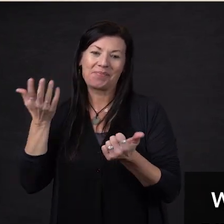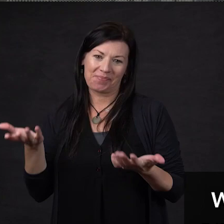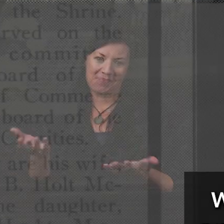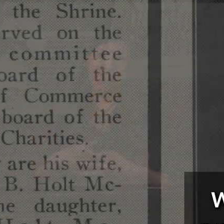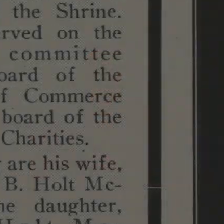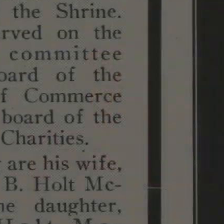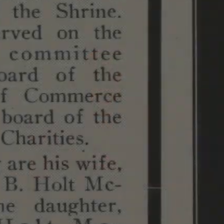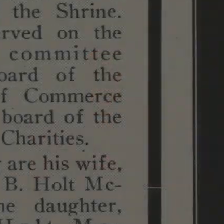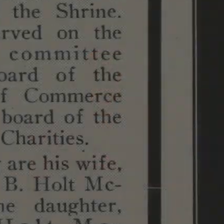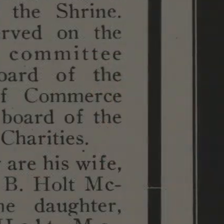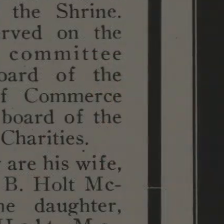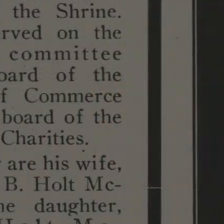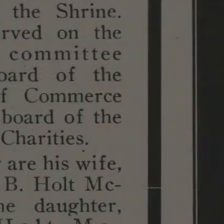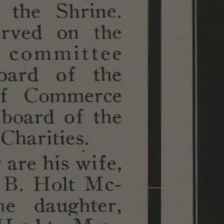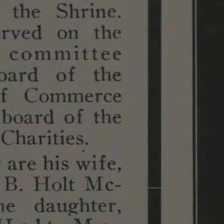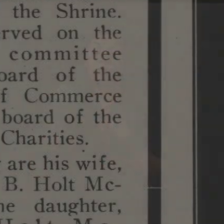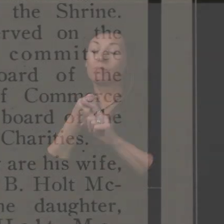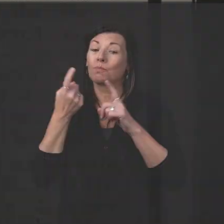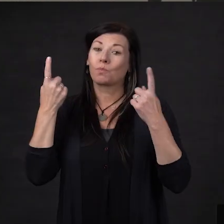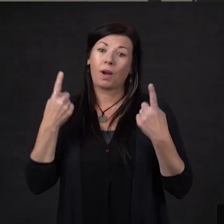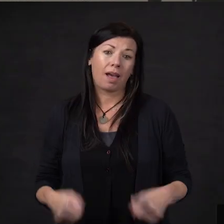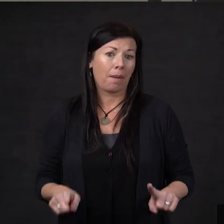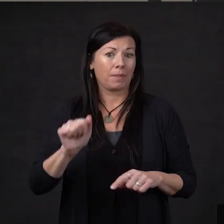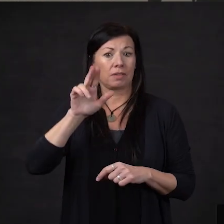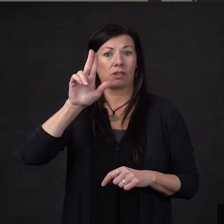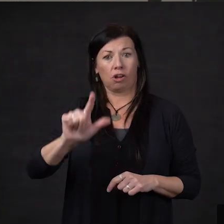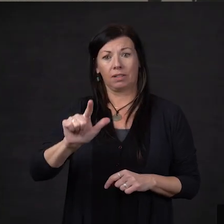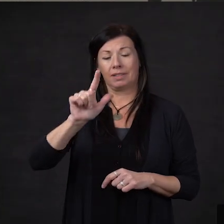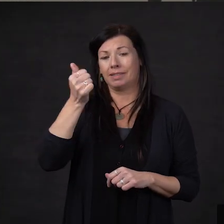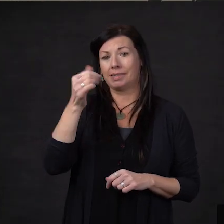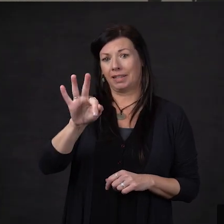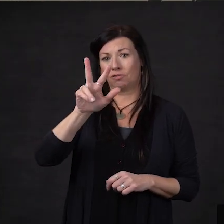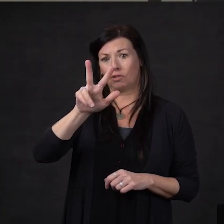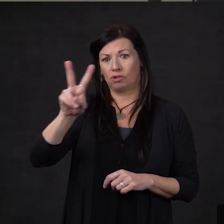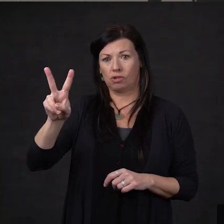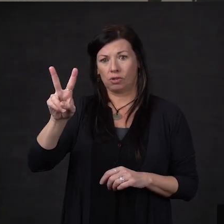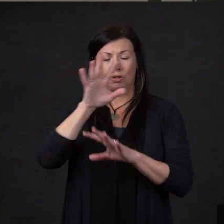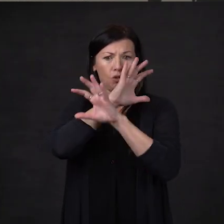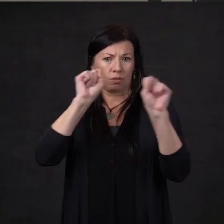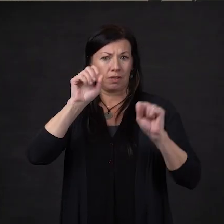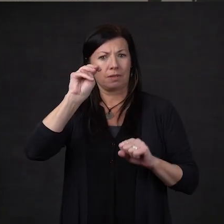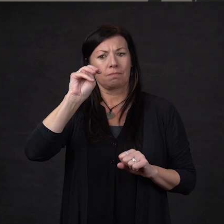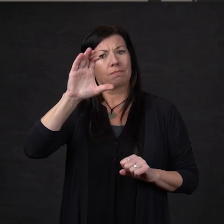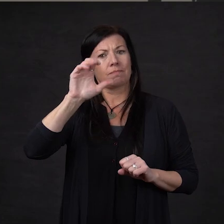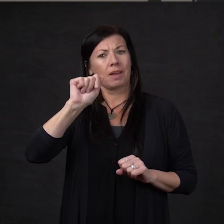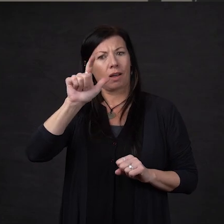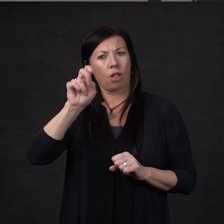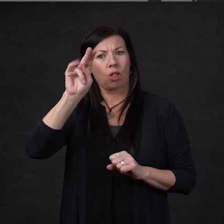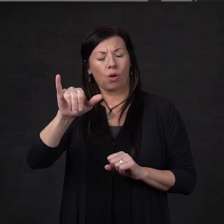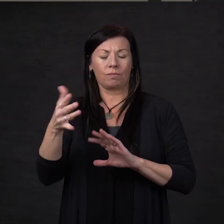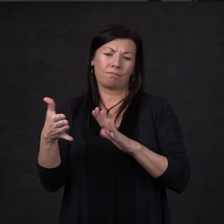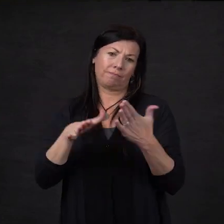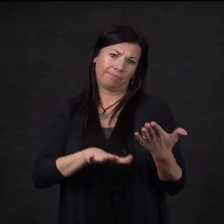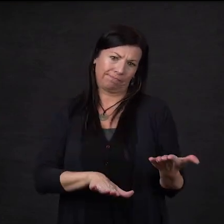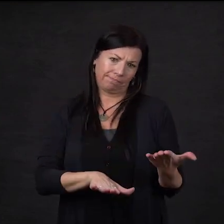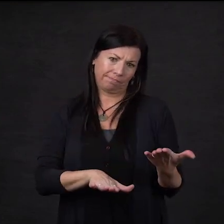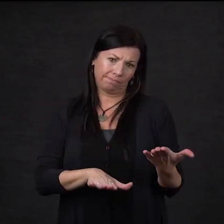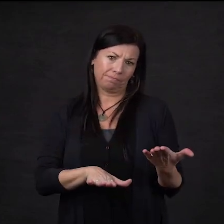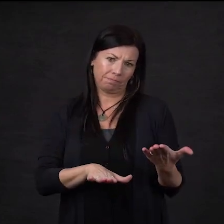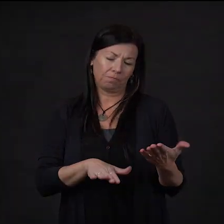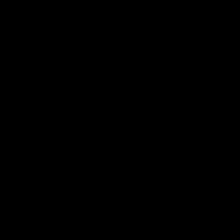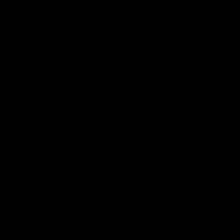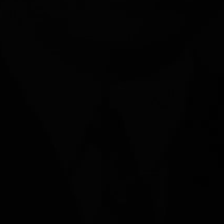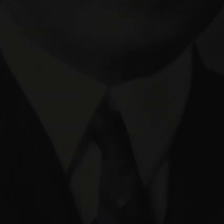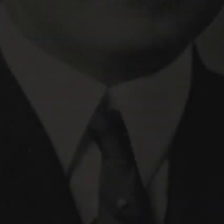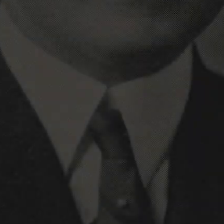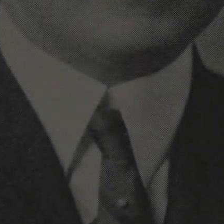Colorado Index article with the photo of Superintendent McAloney. Quite suddenly, in August 1932, Superintendent McAloney passed away.